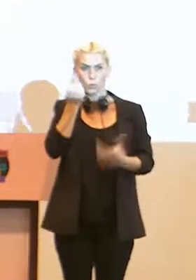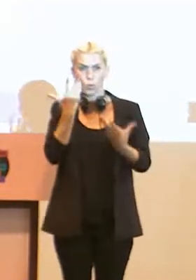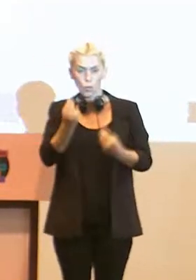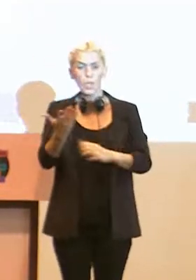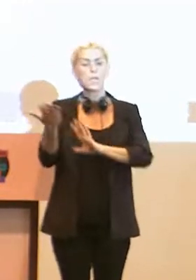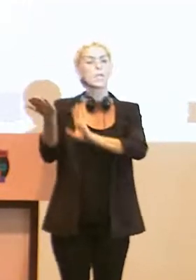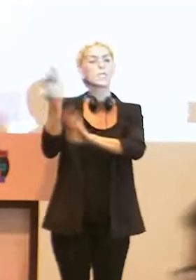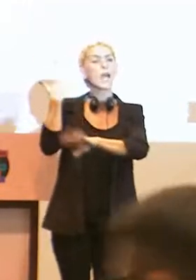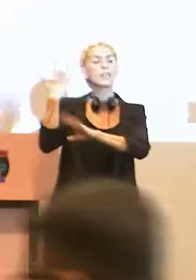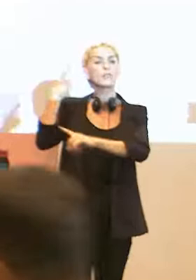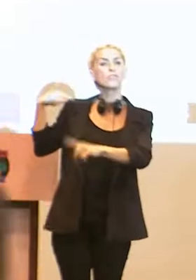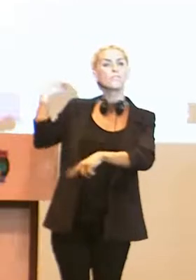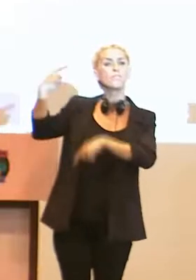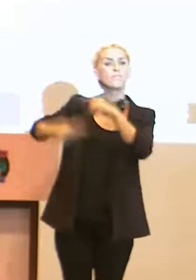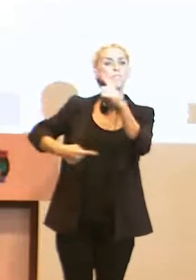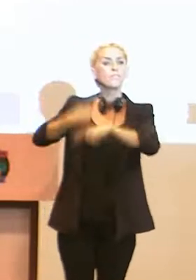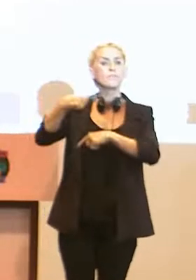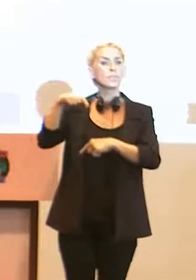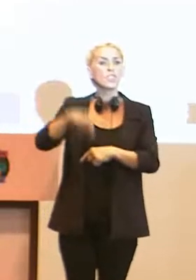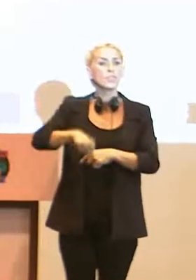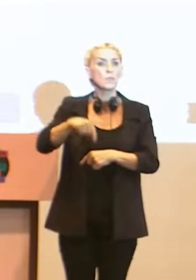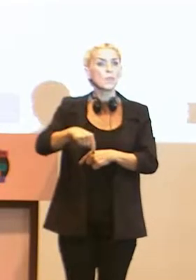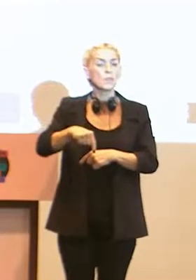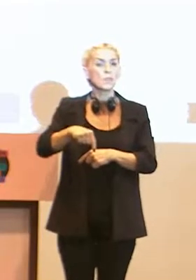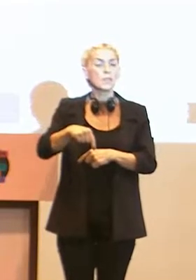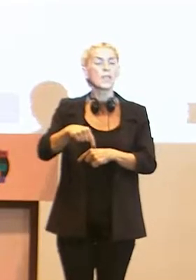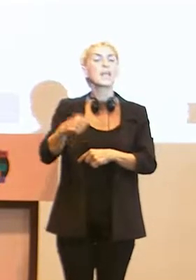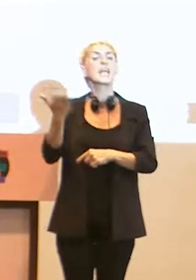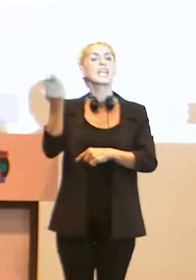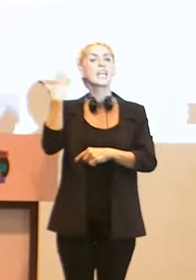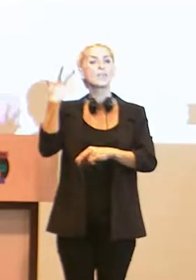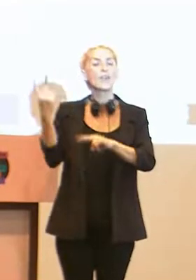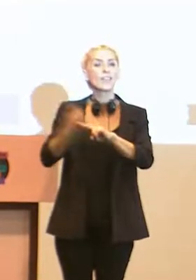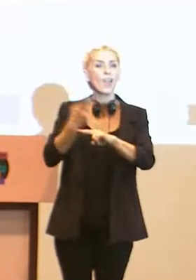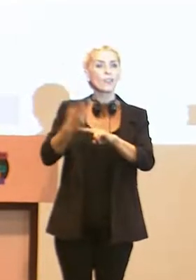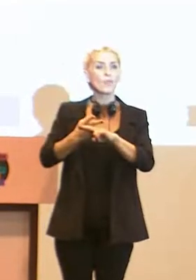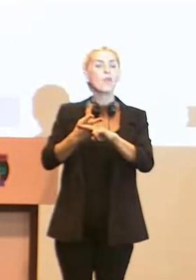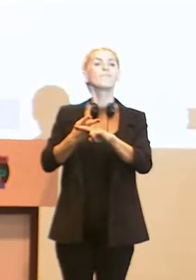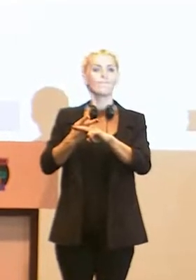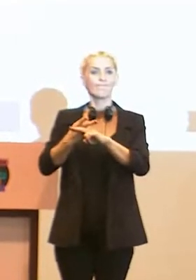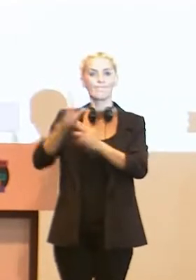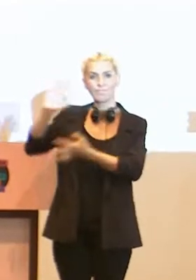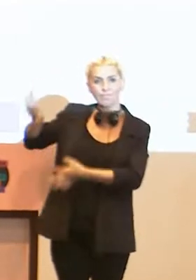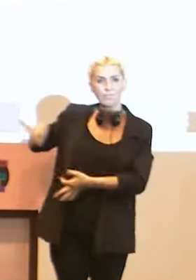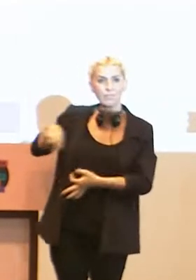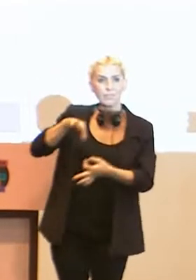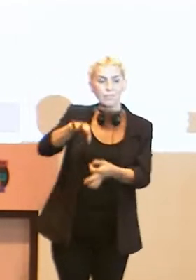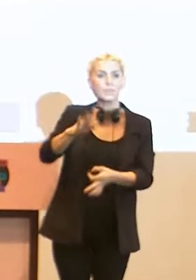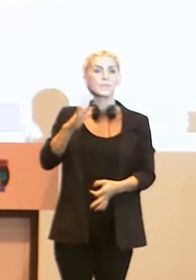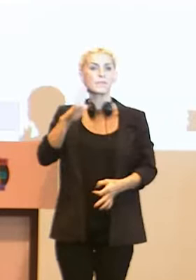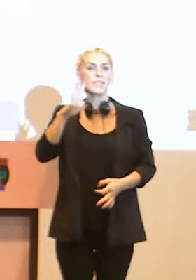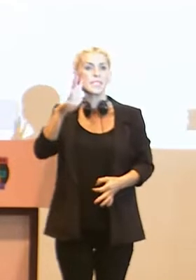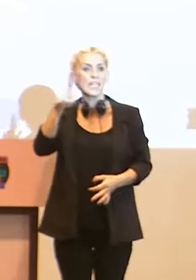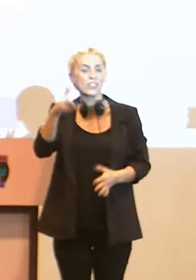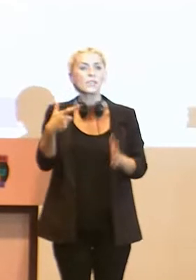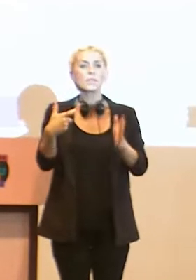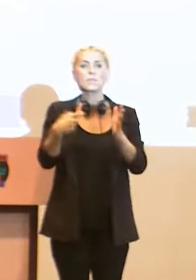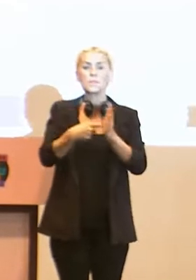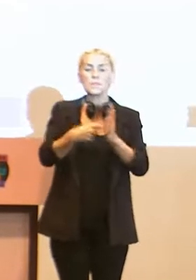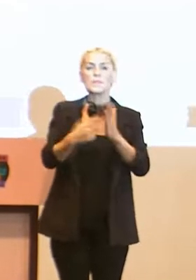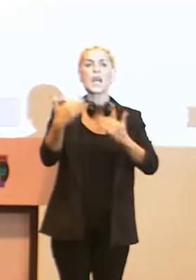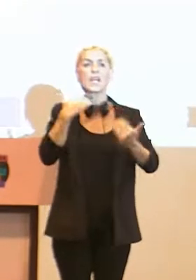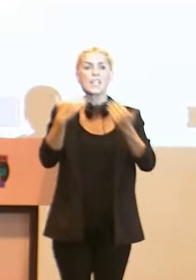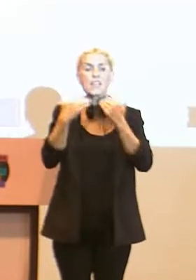memory work or spaces of memory the past still continues to shape today and we are not